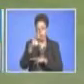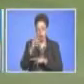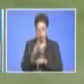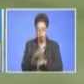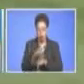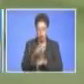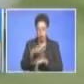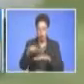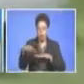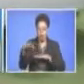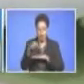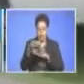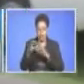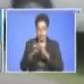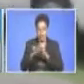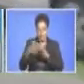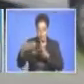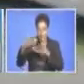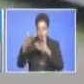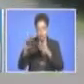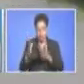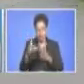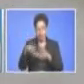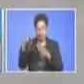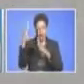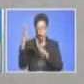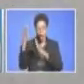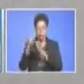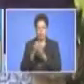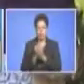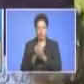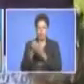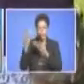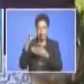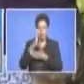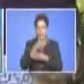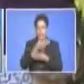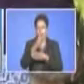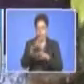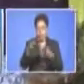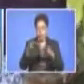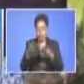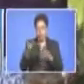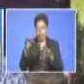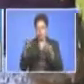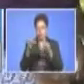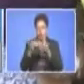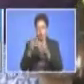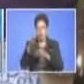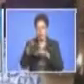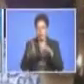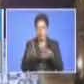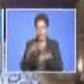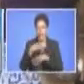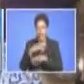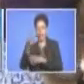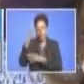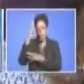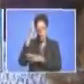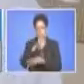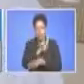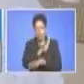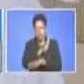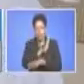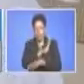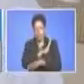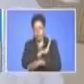New Providence. And fellow neighbors agree that the Bahamas would be a better place if there were more people like William Billy